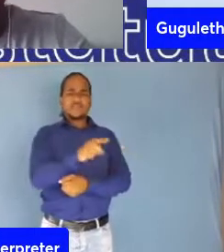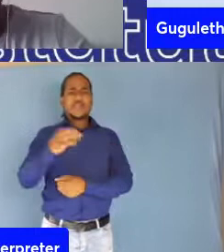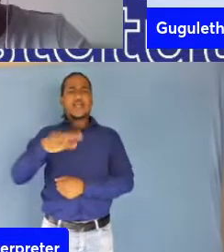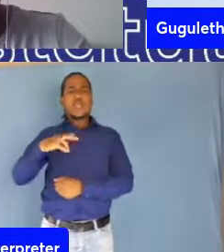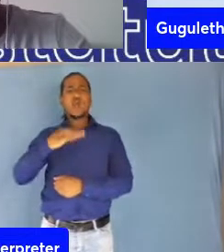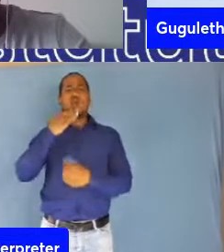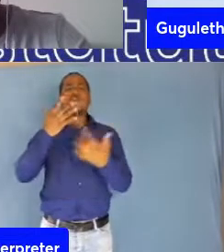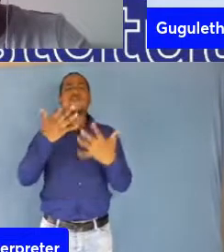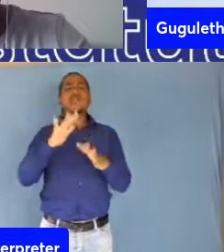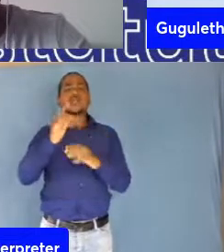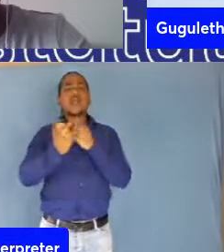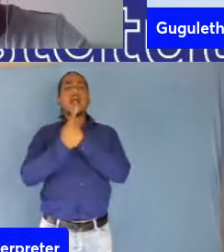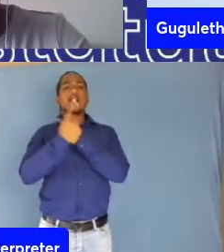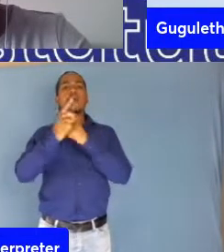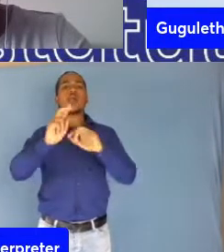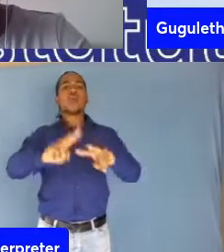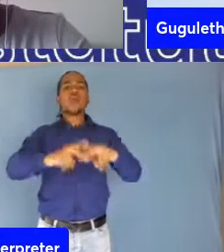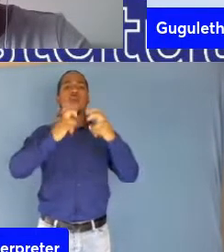pregnant?